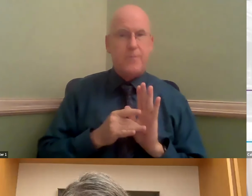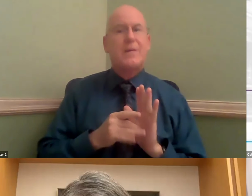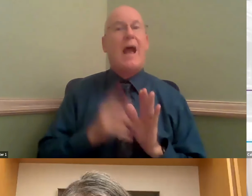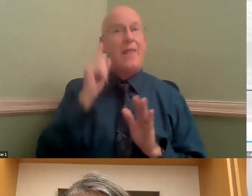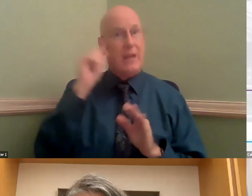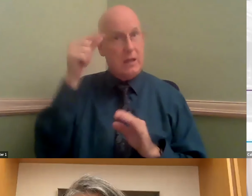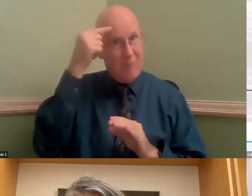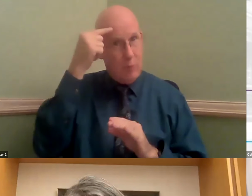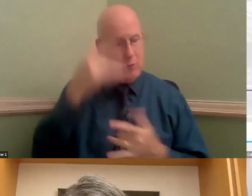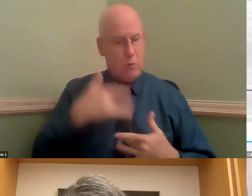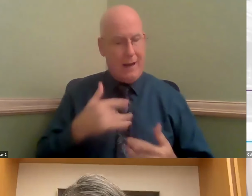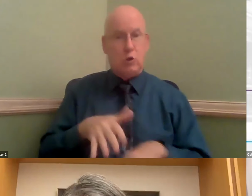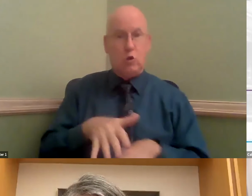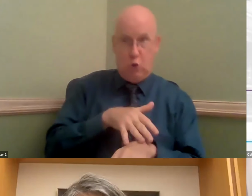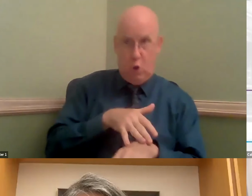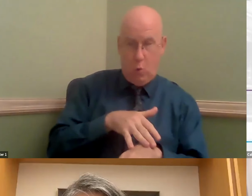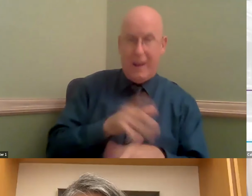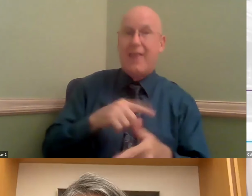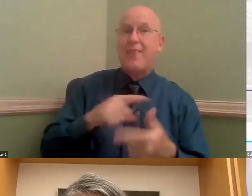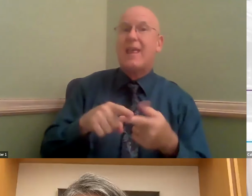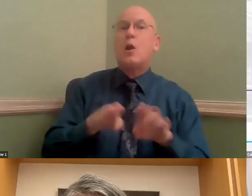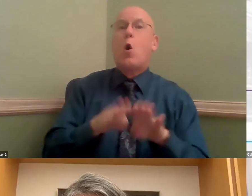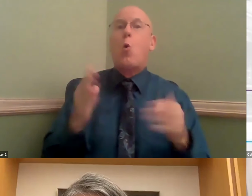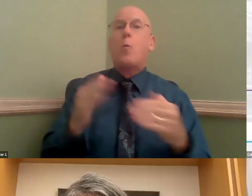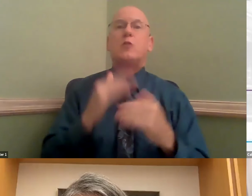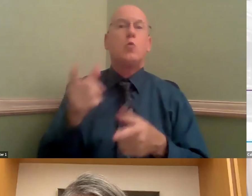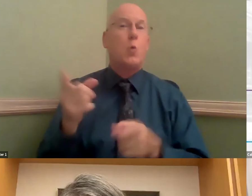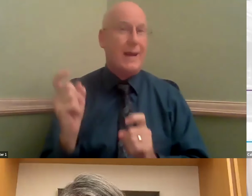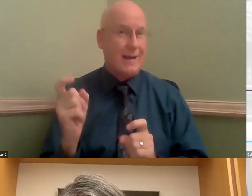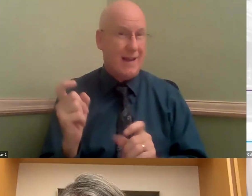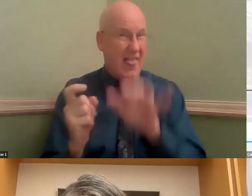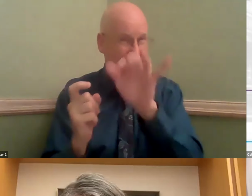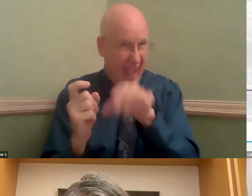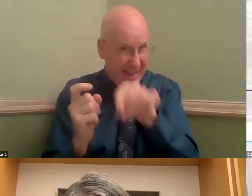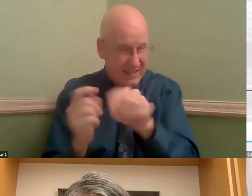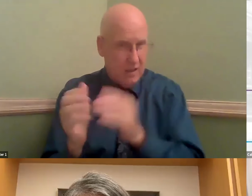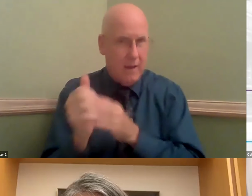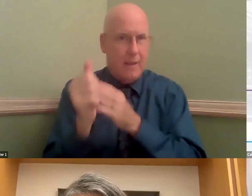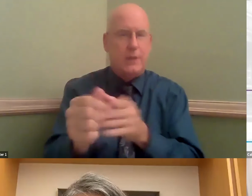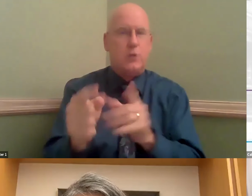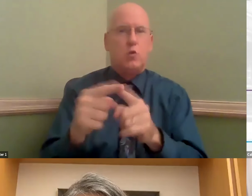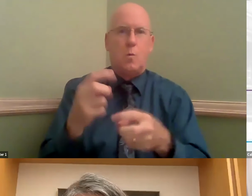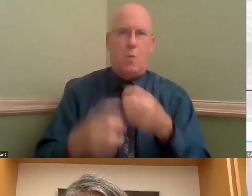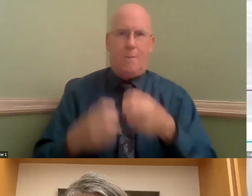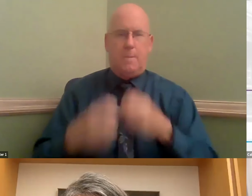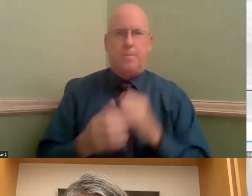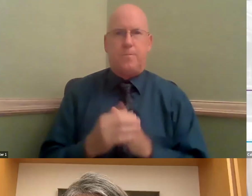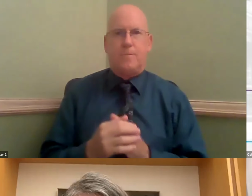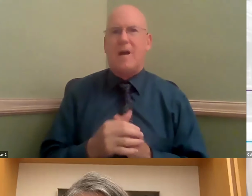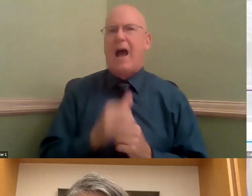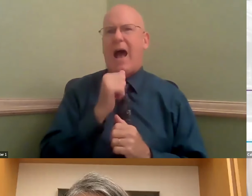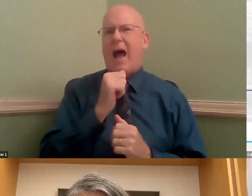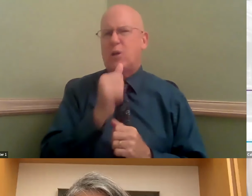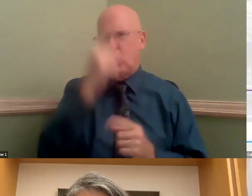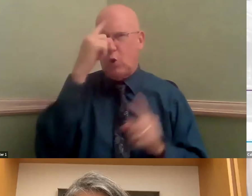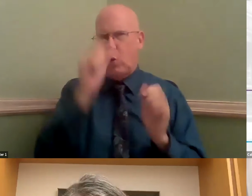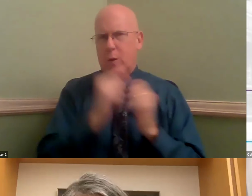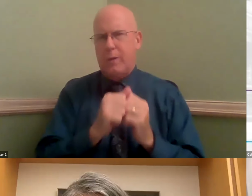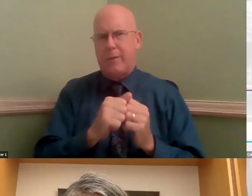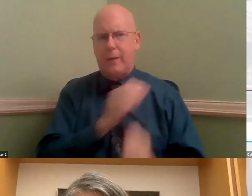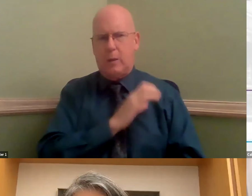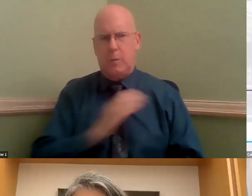too quickly, and that led. So I don't call it government induced in the same way that Mr. Bovo does, but I think that